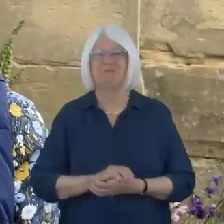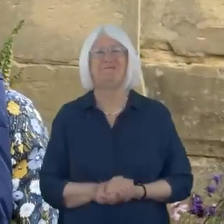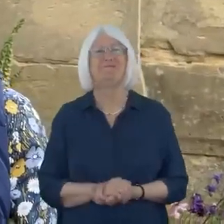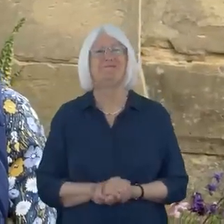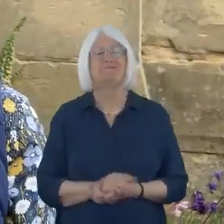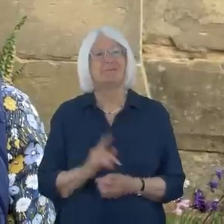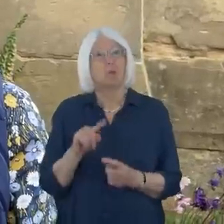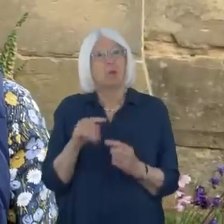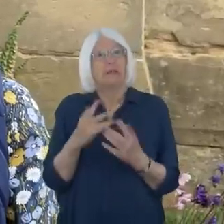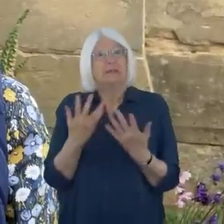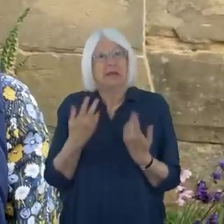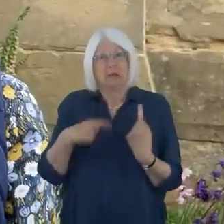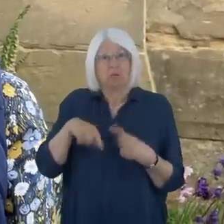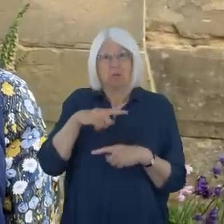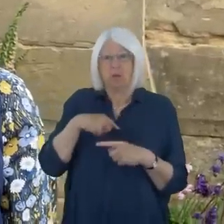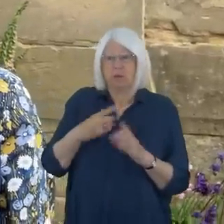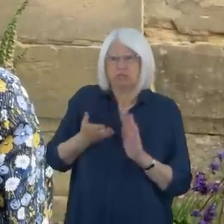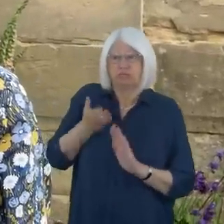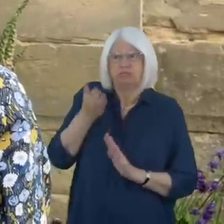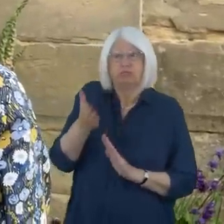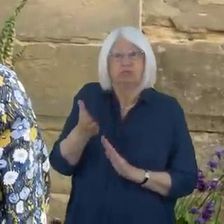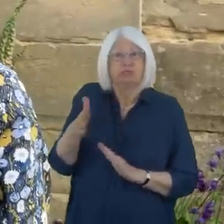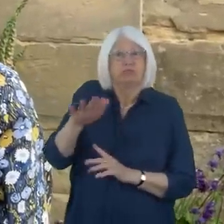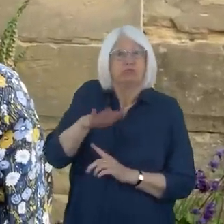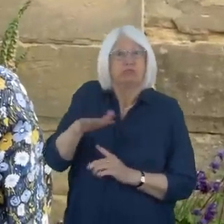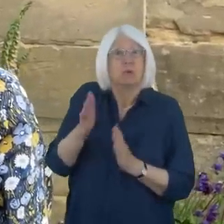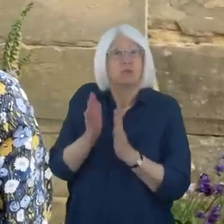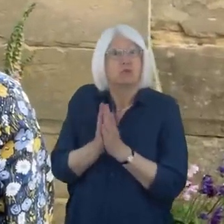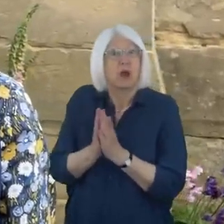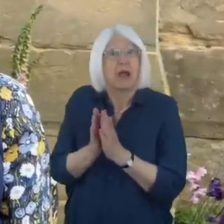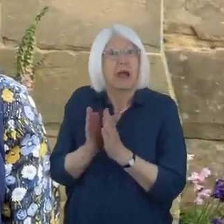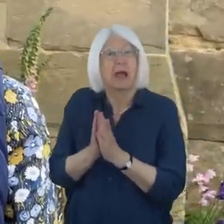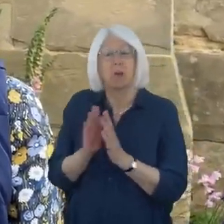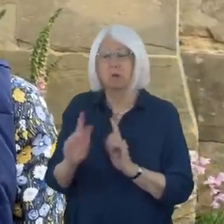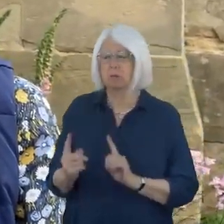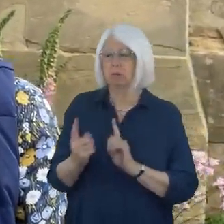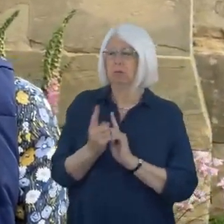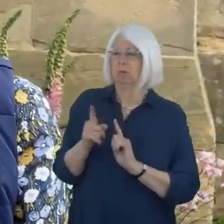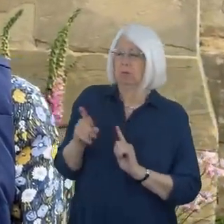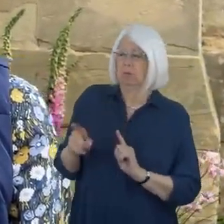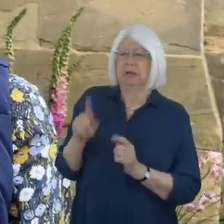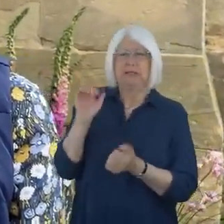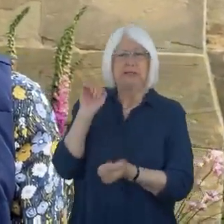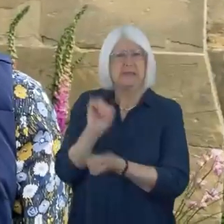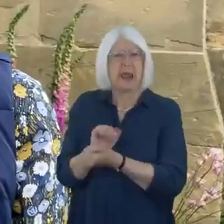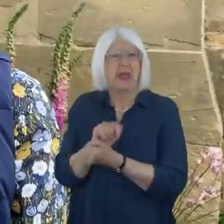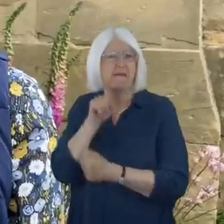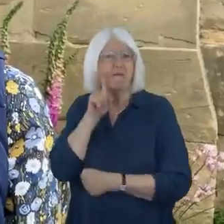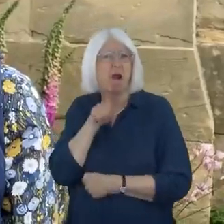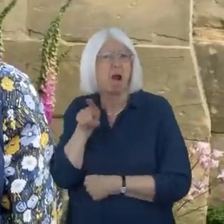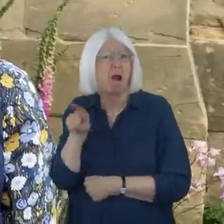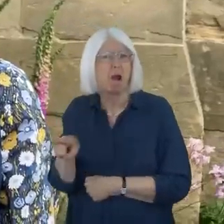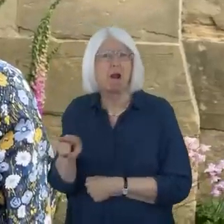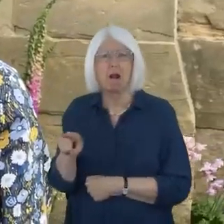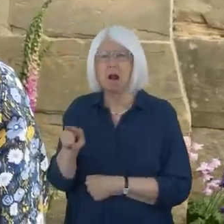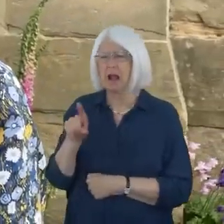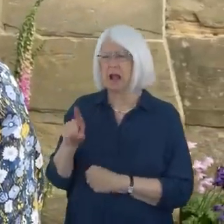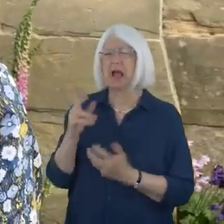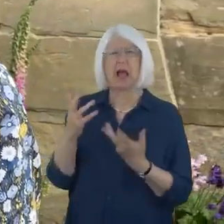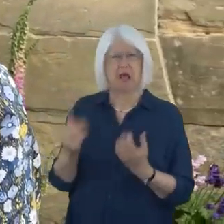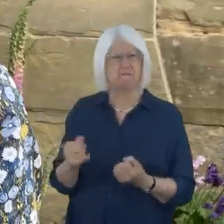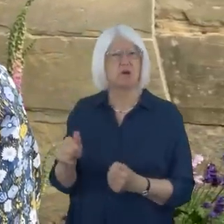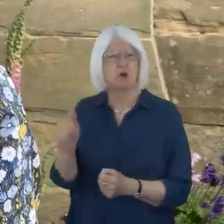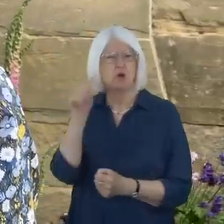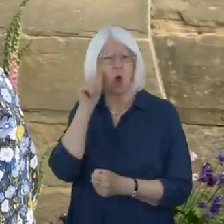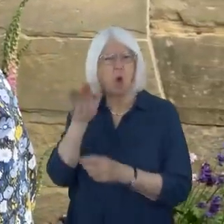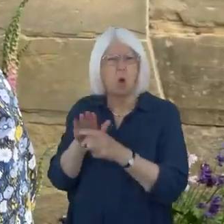34. One day, as we were going to the place of prayer, we met a slave girl who had a spirit of divination and brought her owners